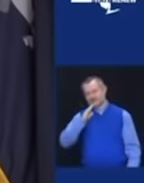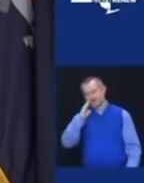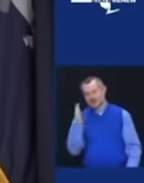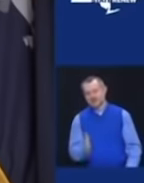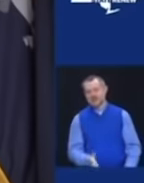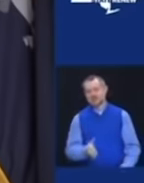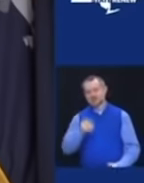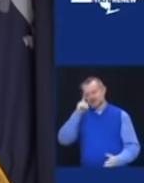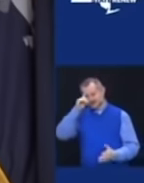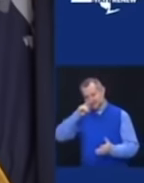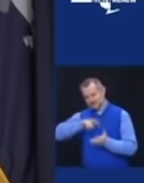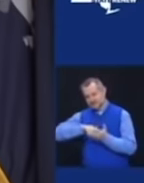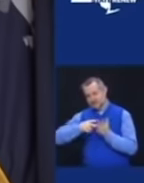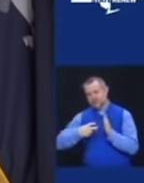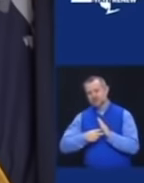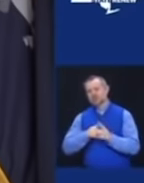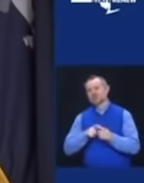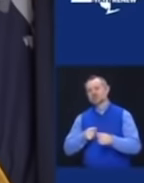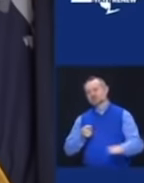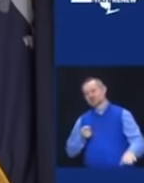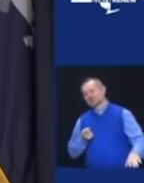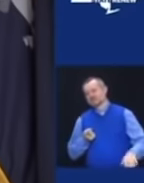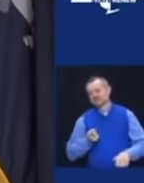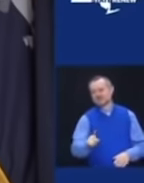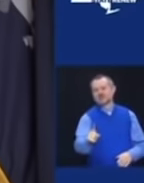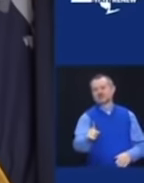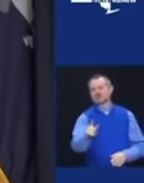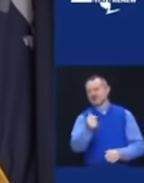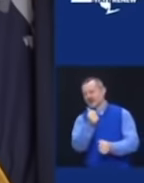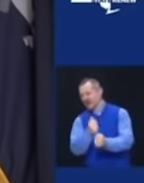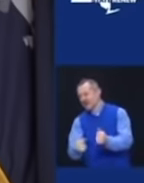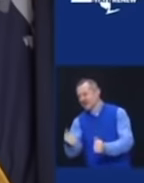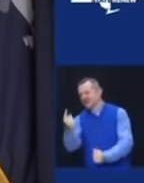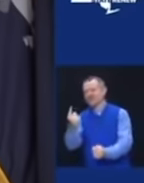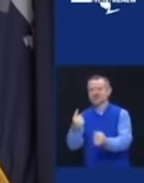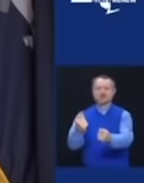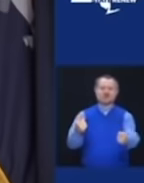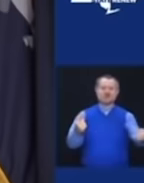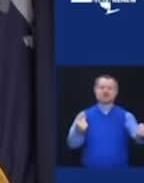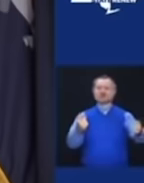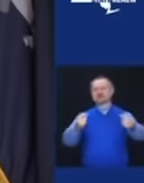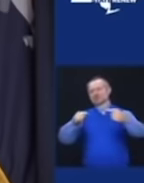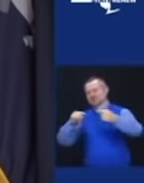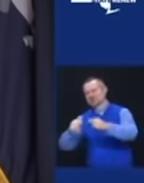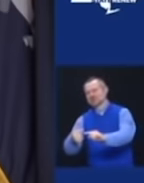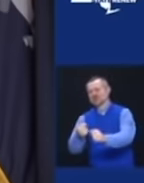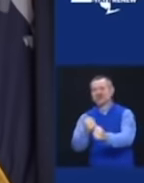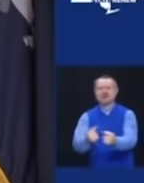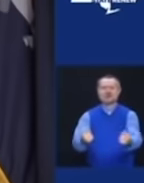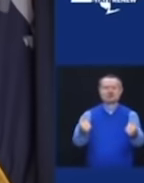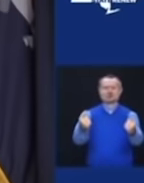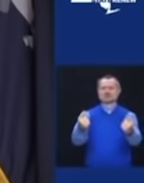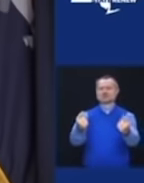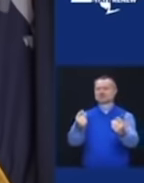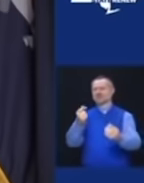offend anyone or hurt anyone or cause anyone any